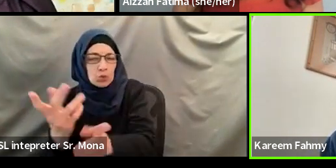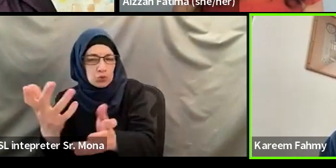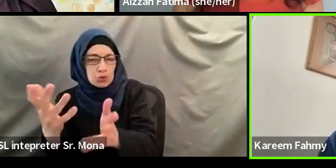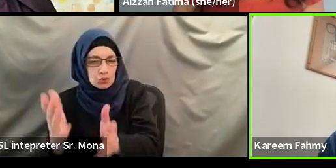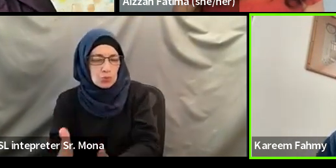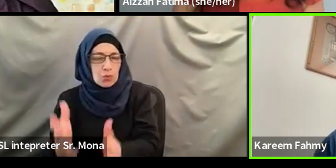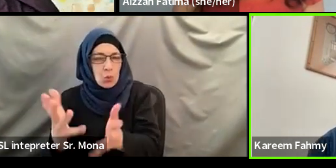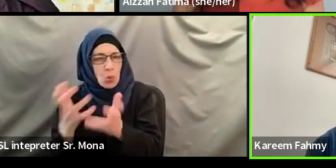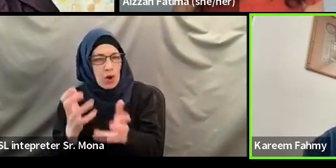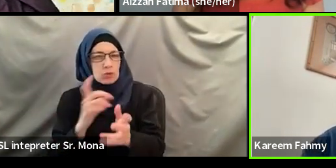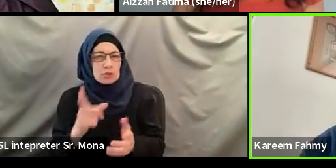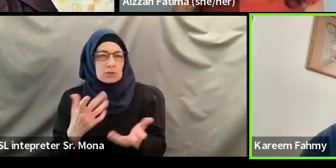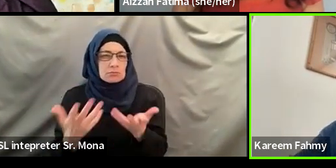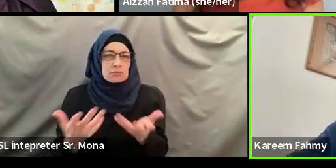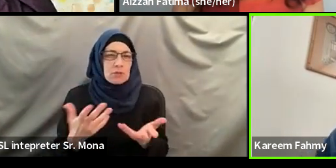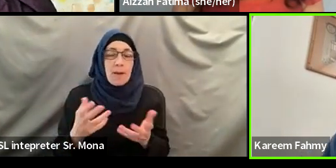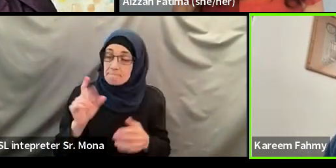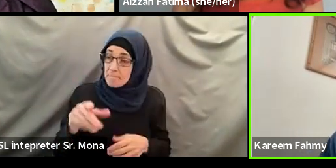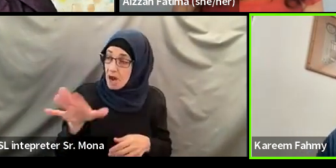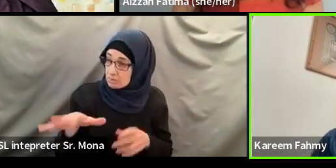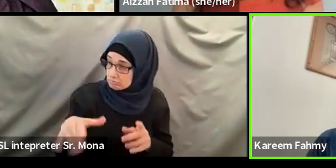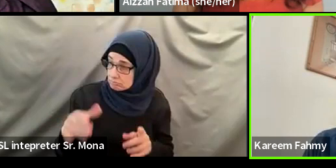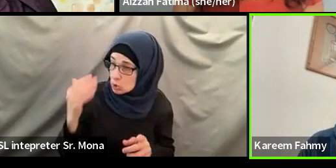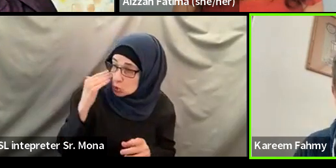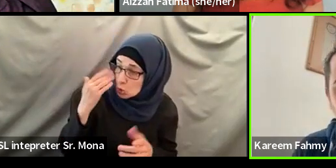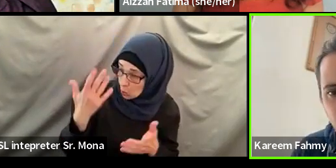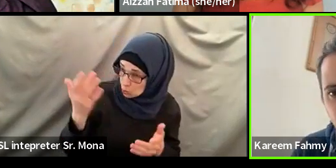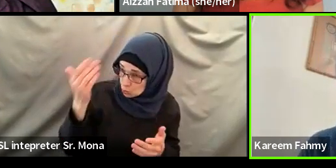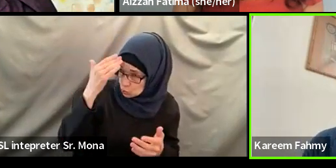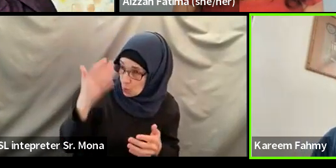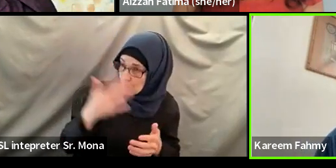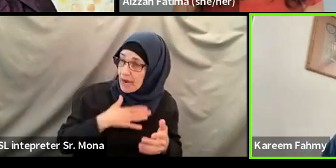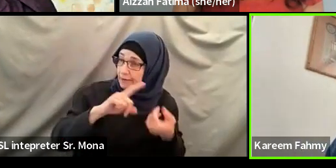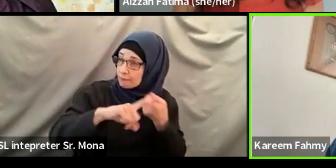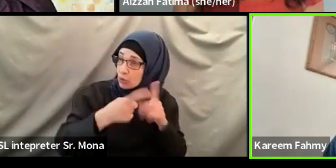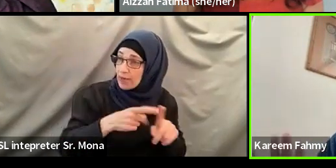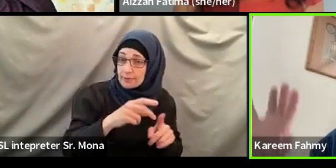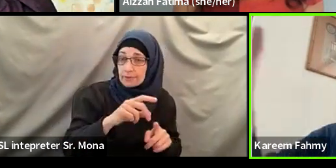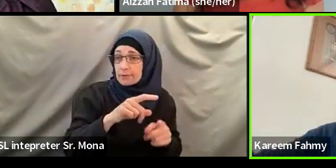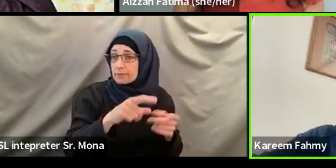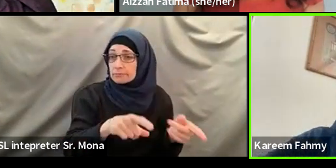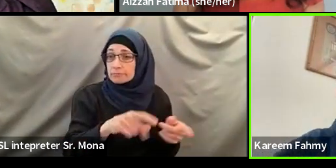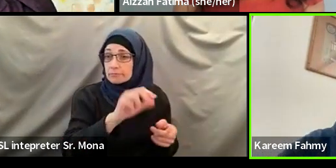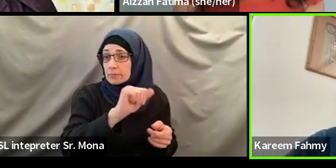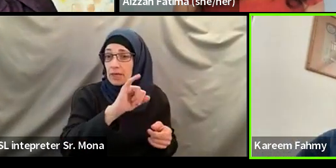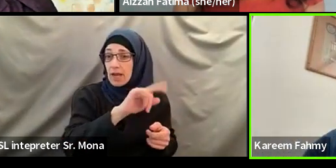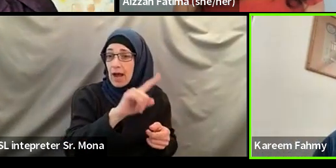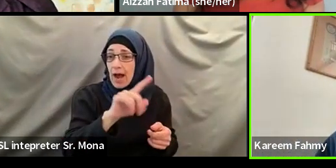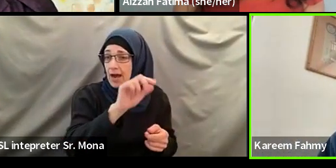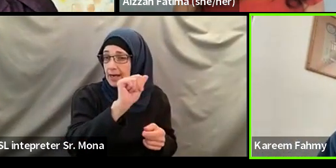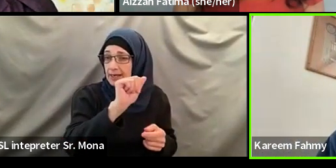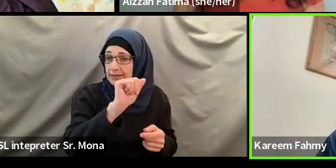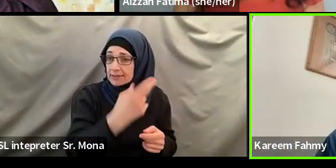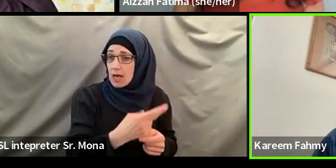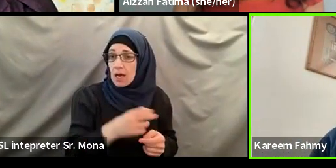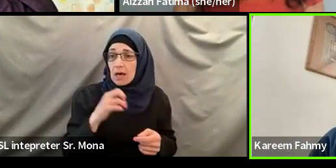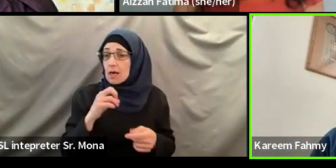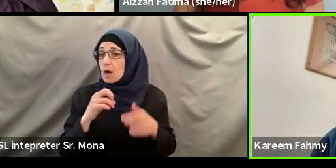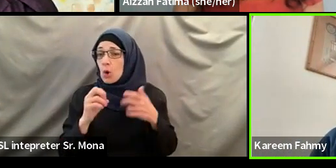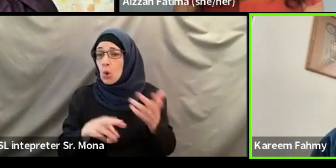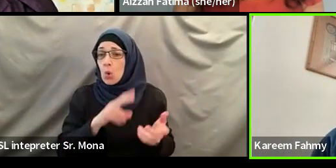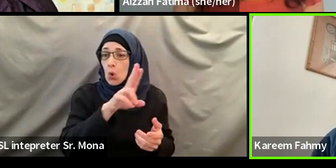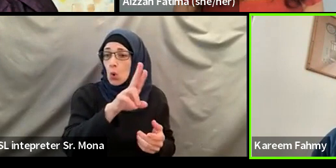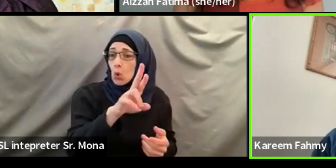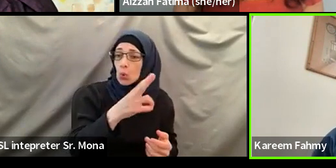of, you know, my friend Aiza, or have you heard of, you know, my friend Rehana, or you should really look at this play. And I think